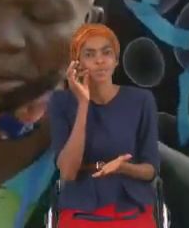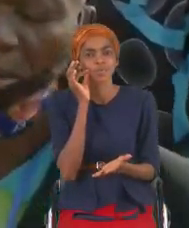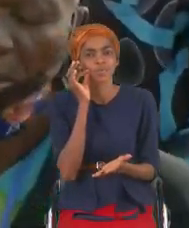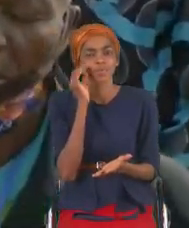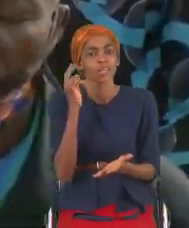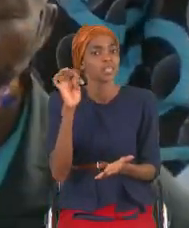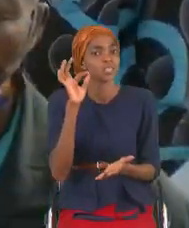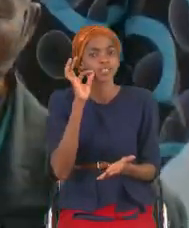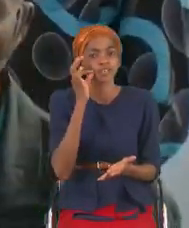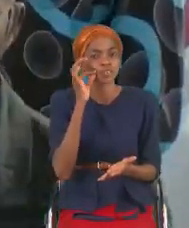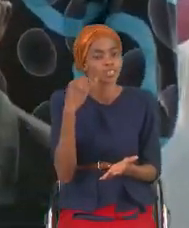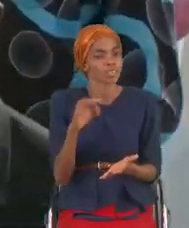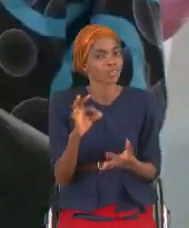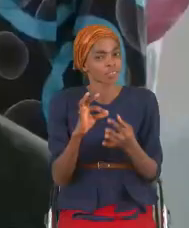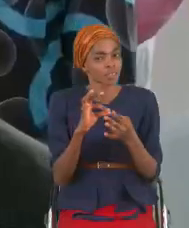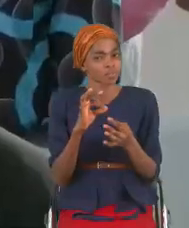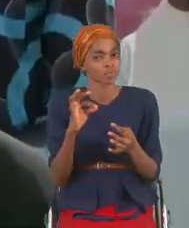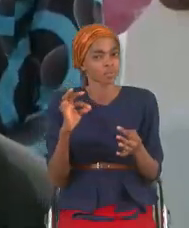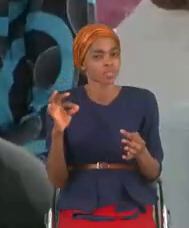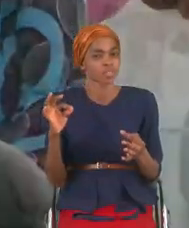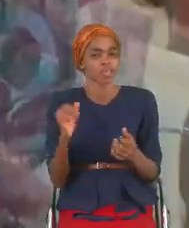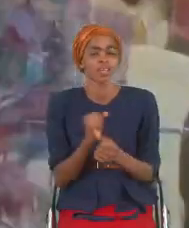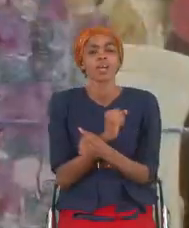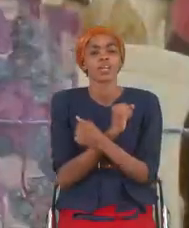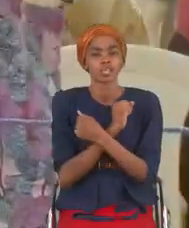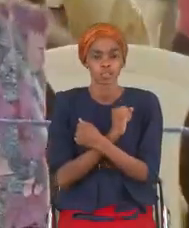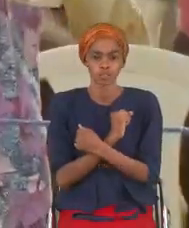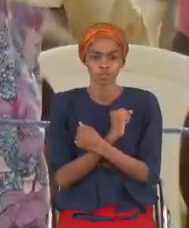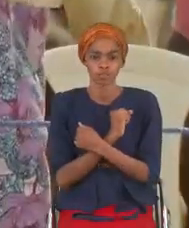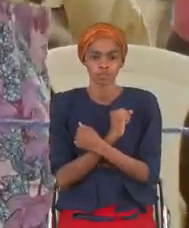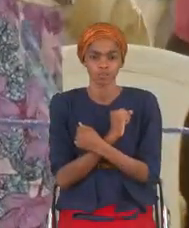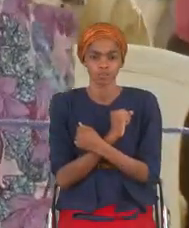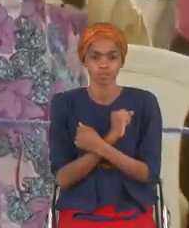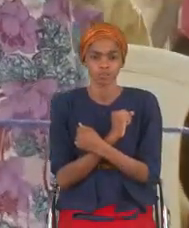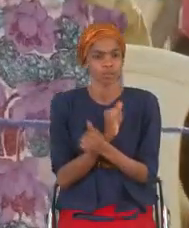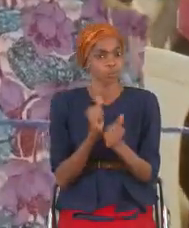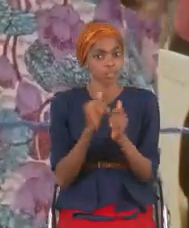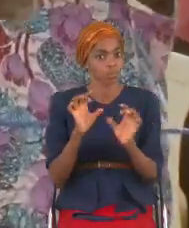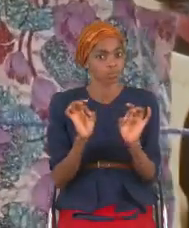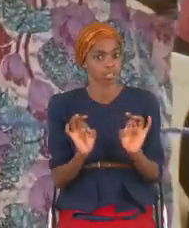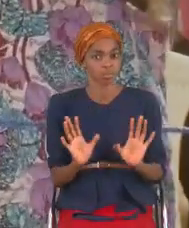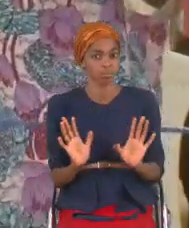the fruit of the spirit the lord without hatred